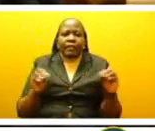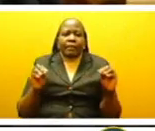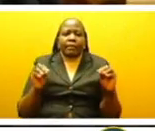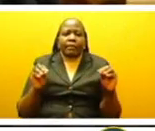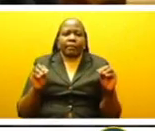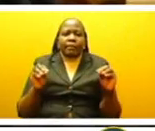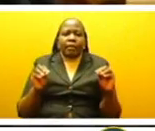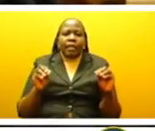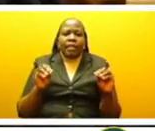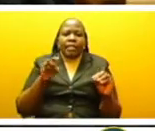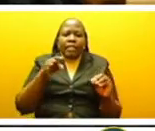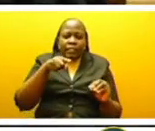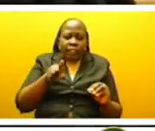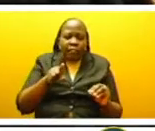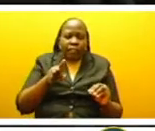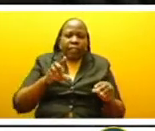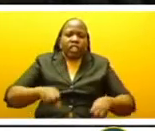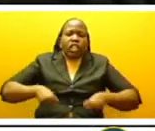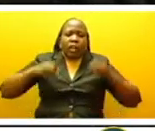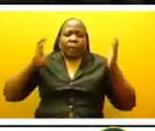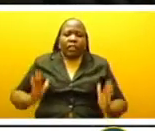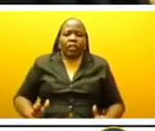he made considerations